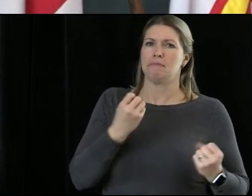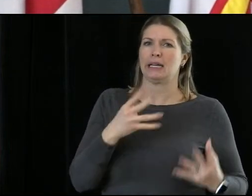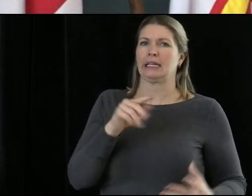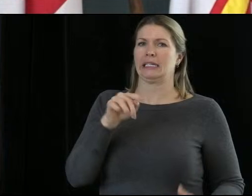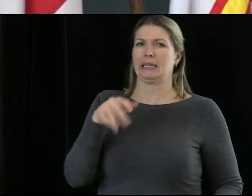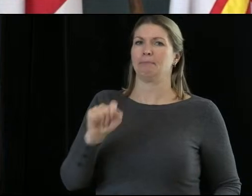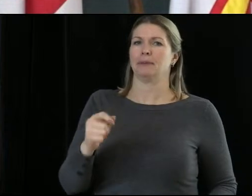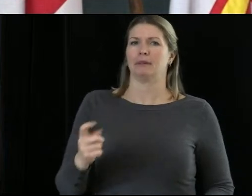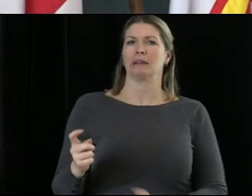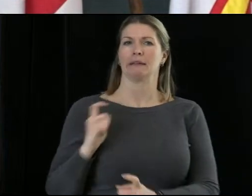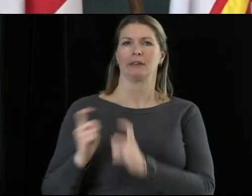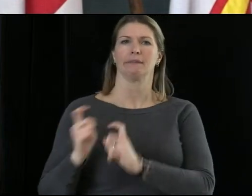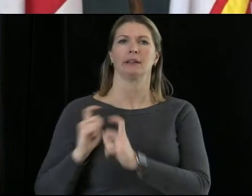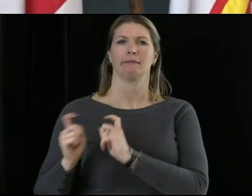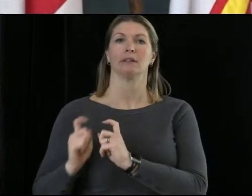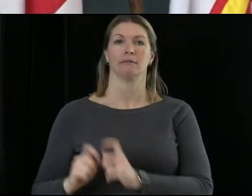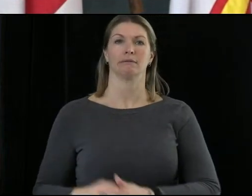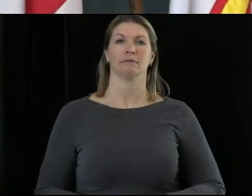Okay.